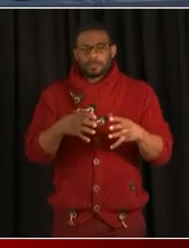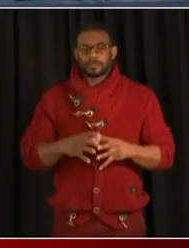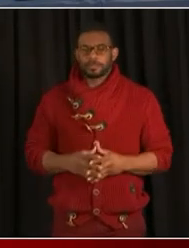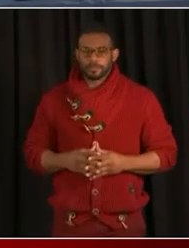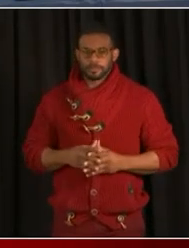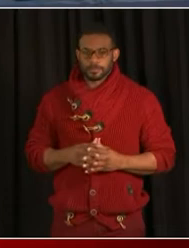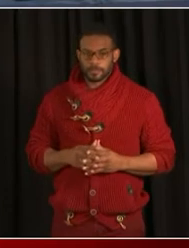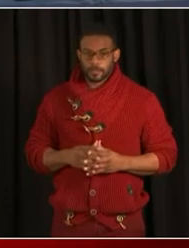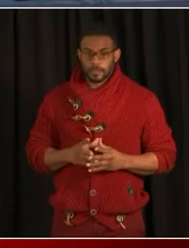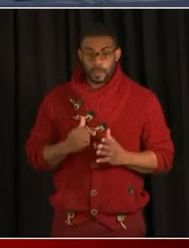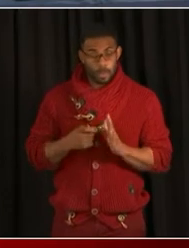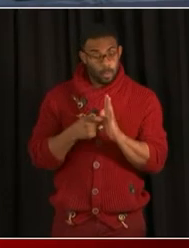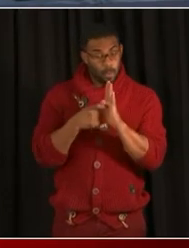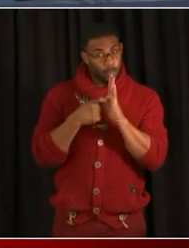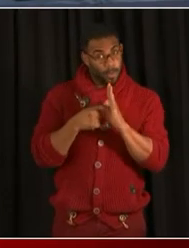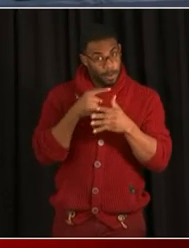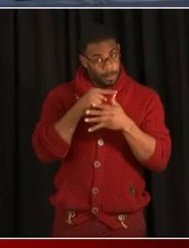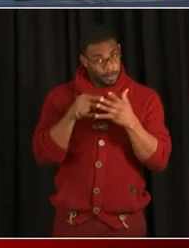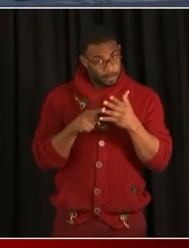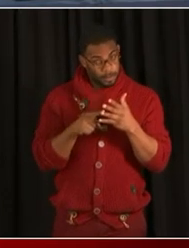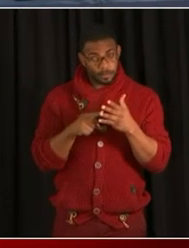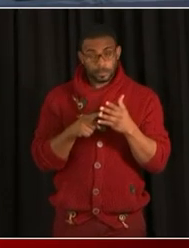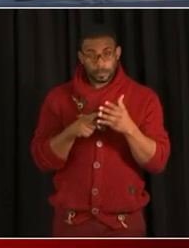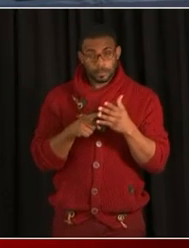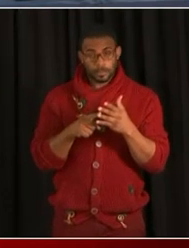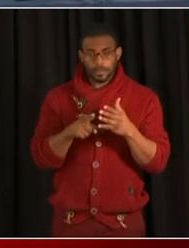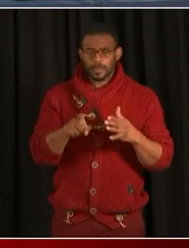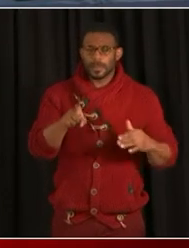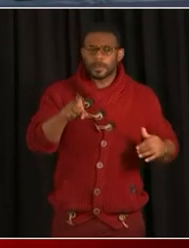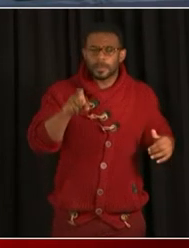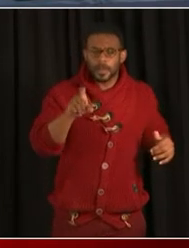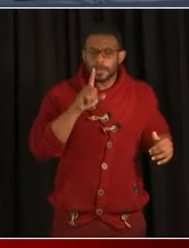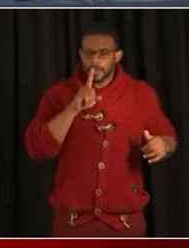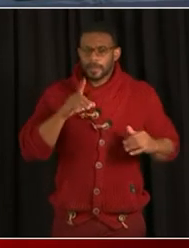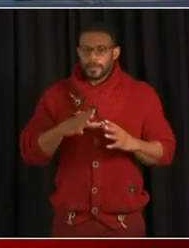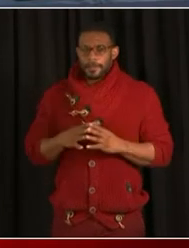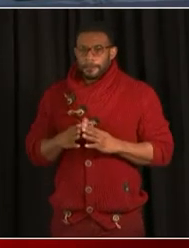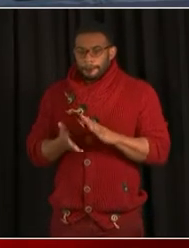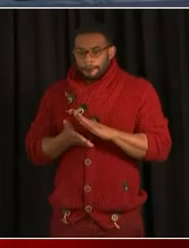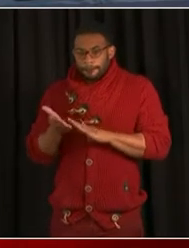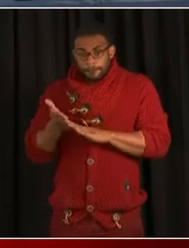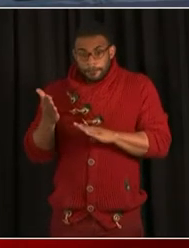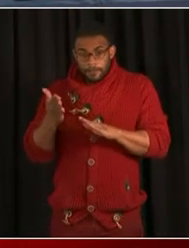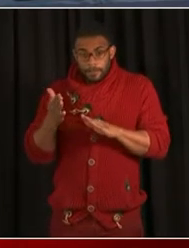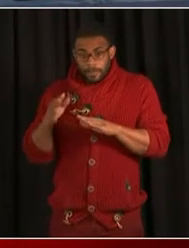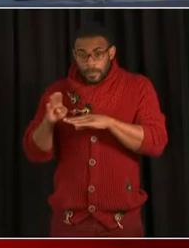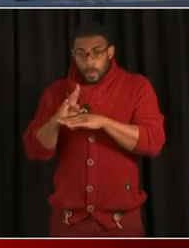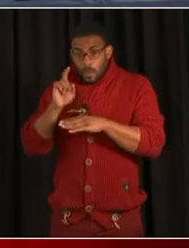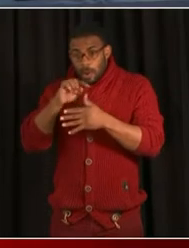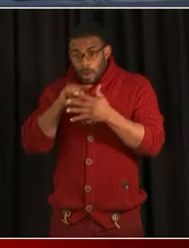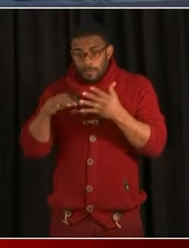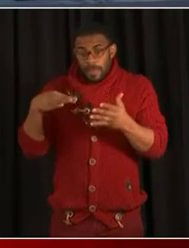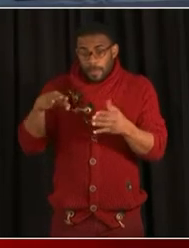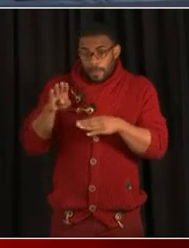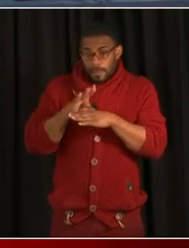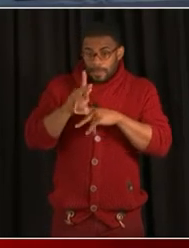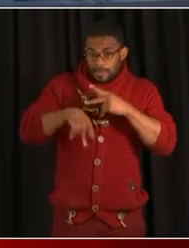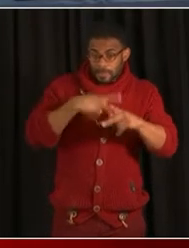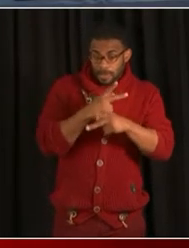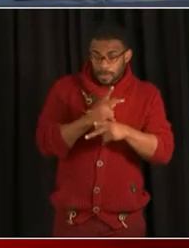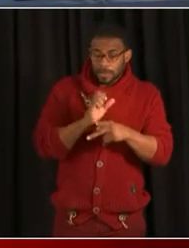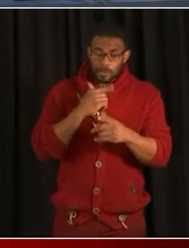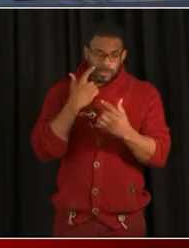bucket here. Requirements. Must be operate a venue in one of the eligible business